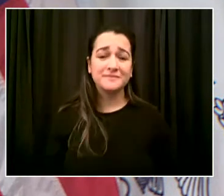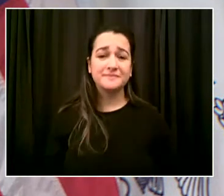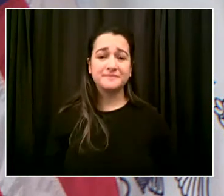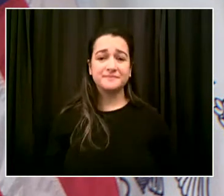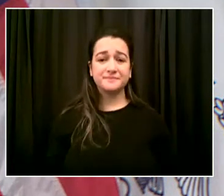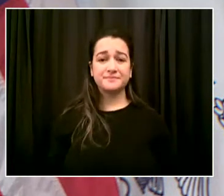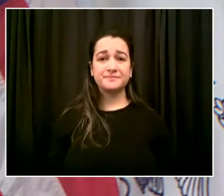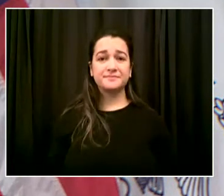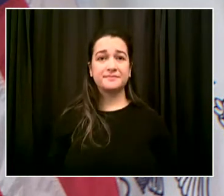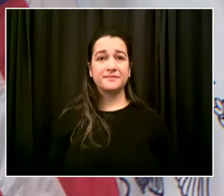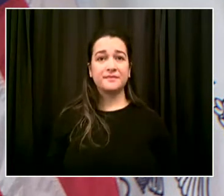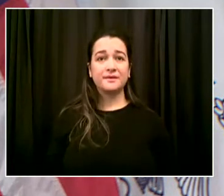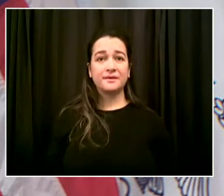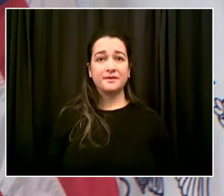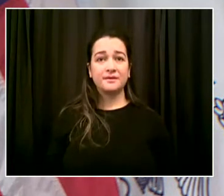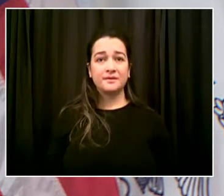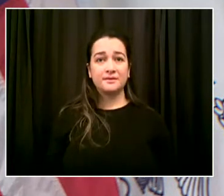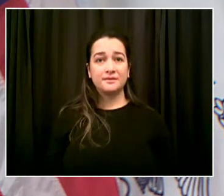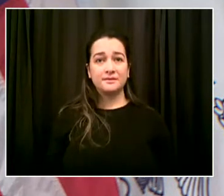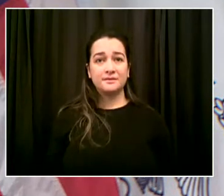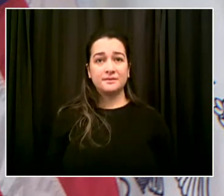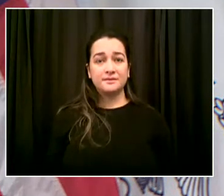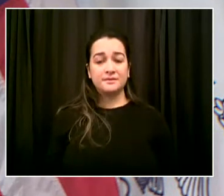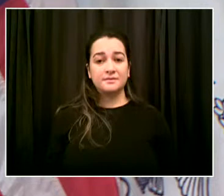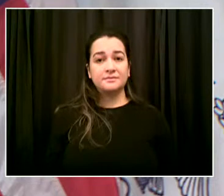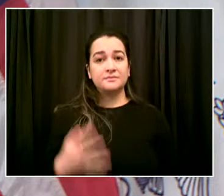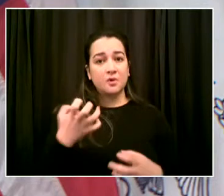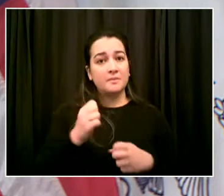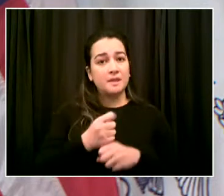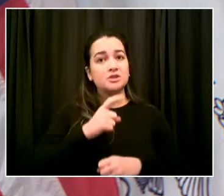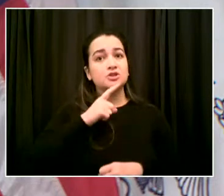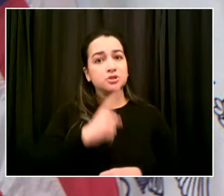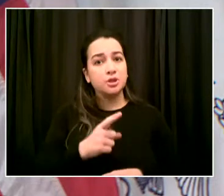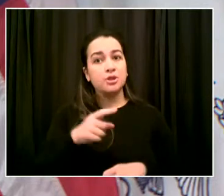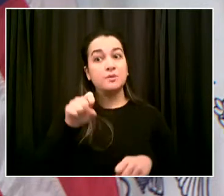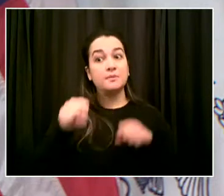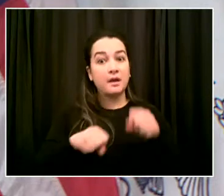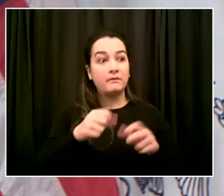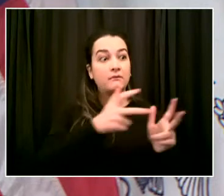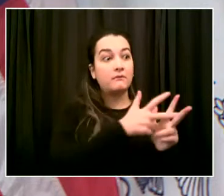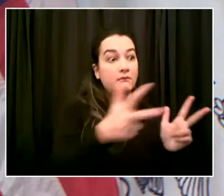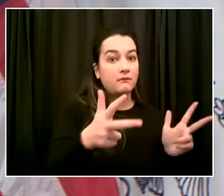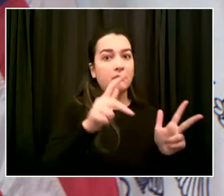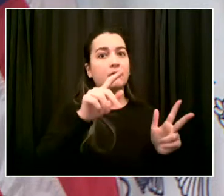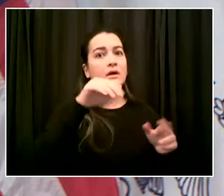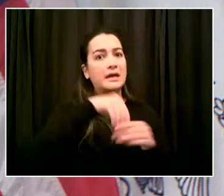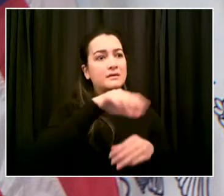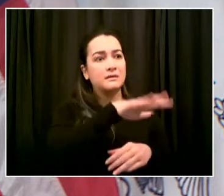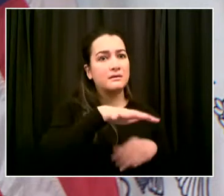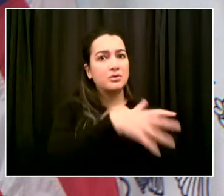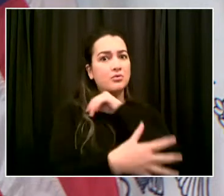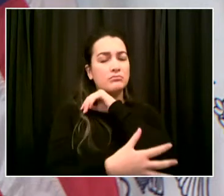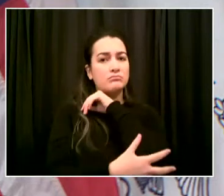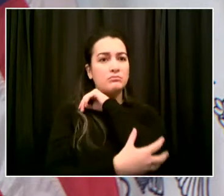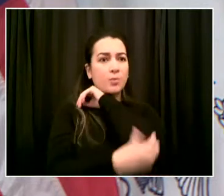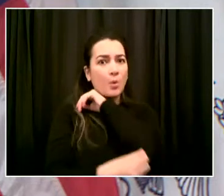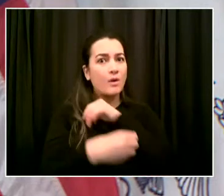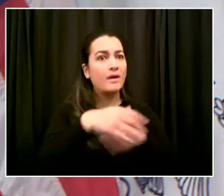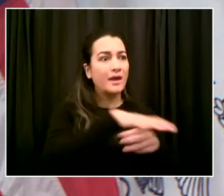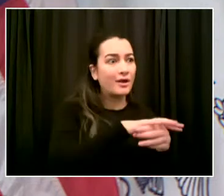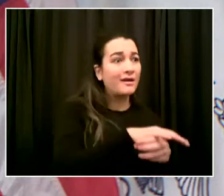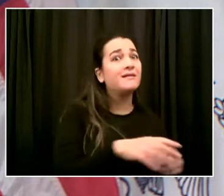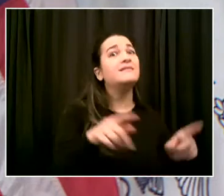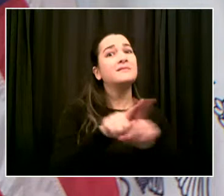deepen Vision Zero, which has rightfully become a national model. I'll double down on our commitment to open streets and